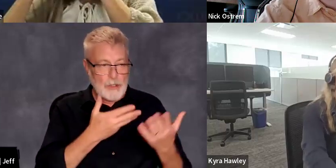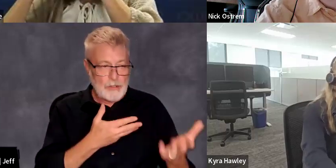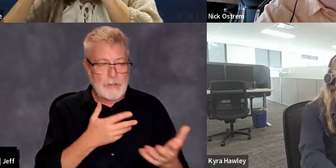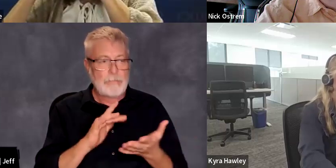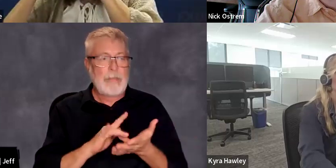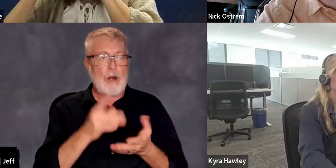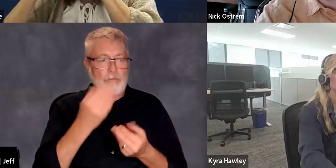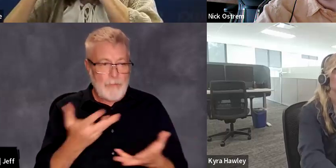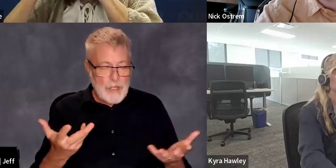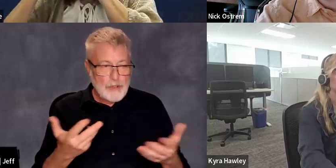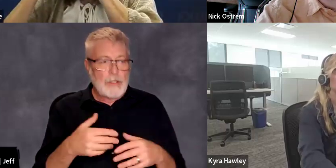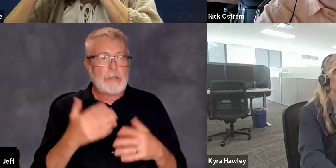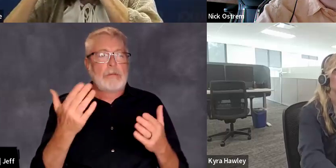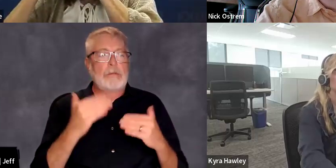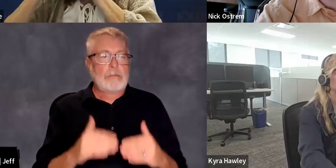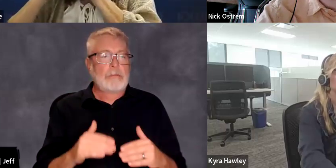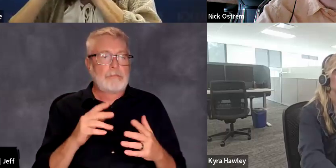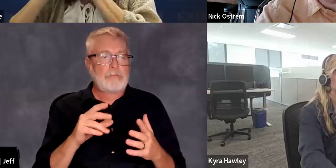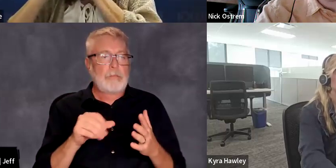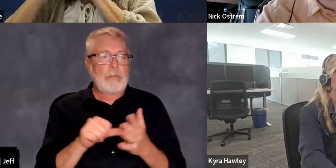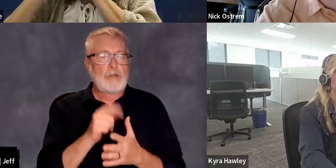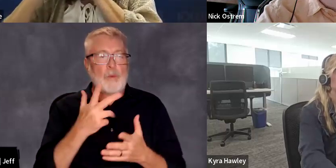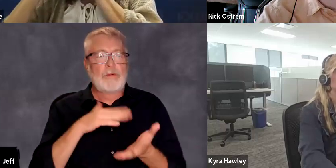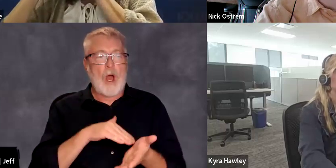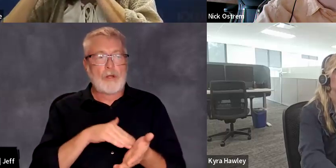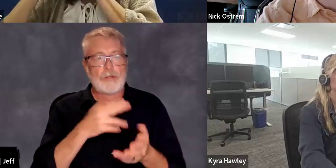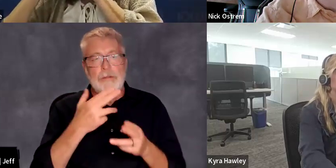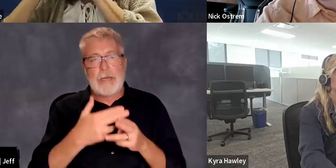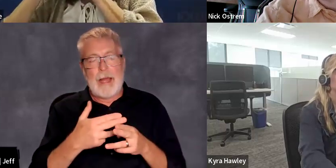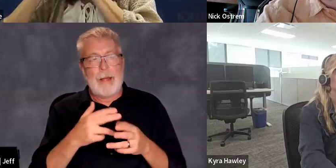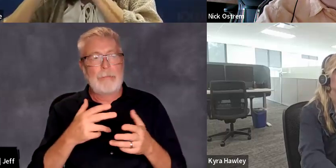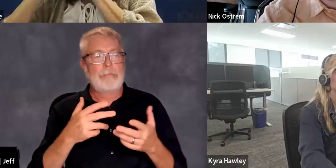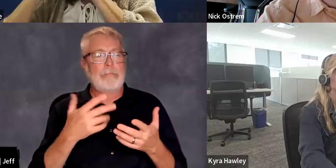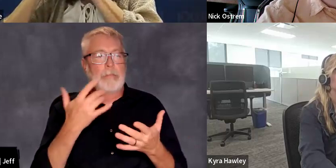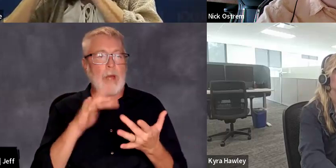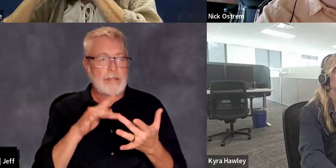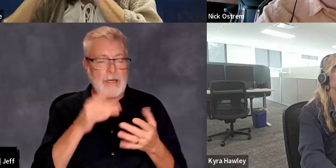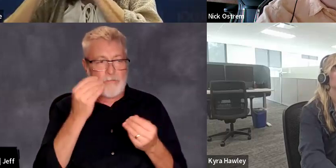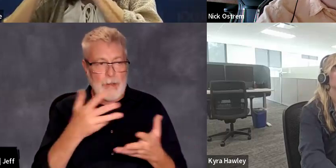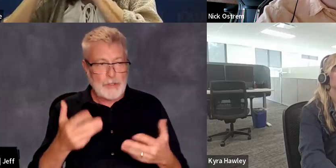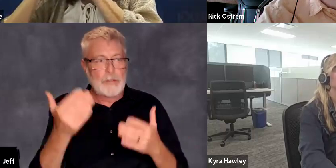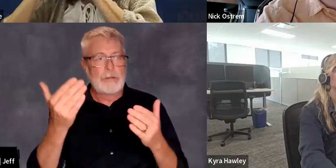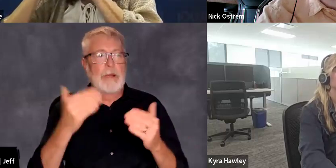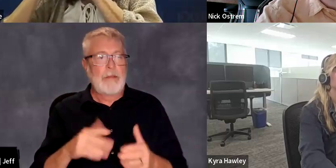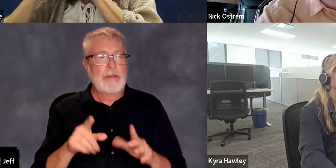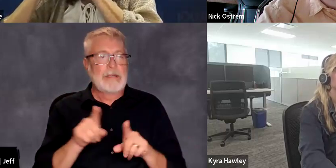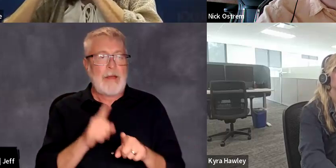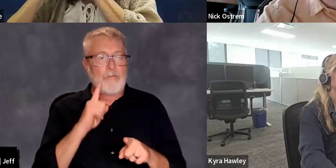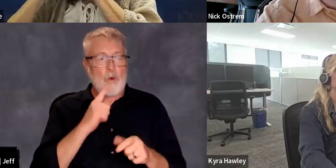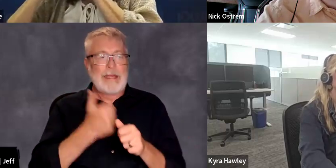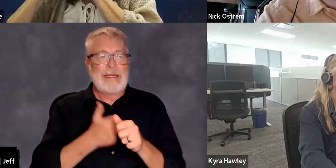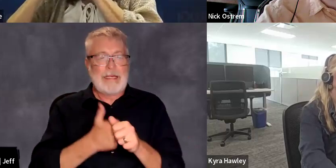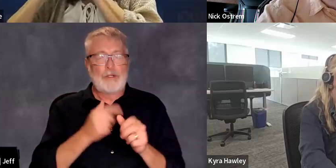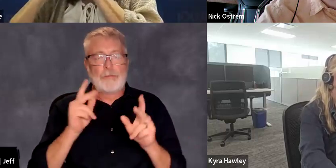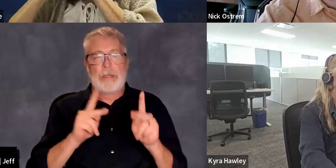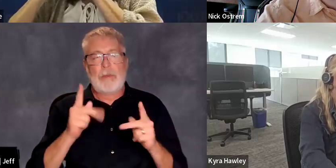medical information. I've got my page with all my provider information. And then it's got that same page for the other